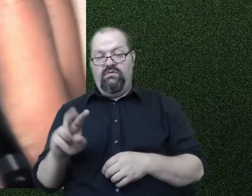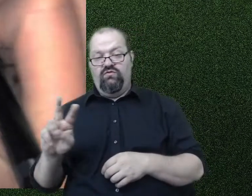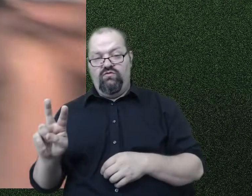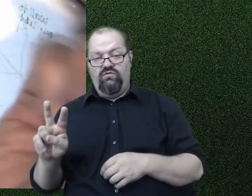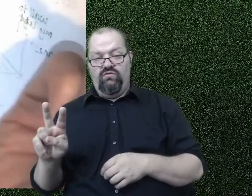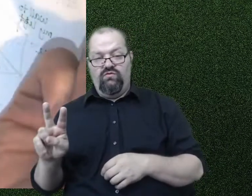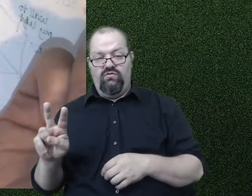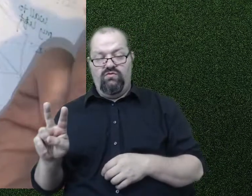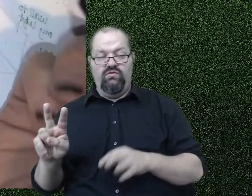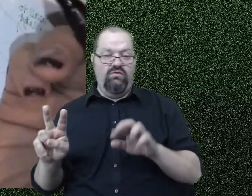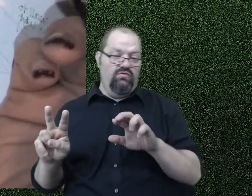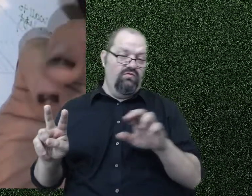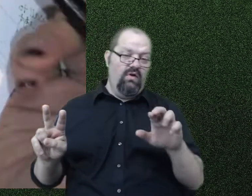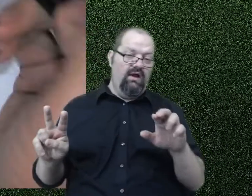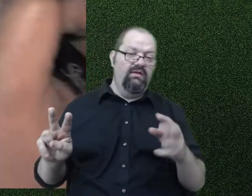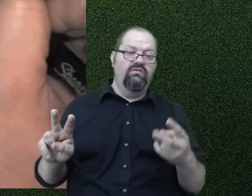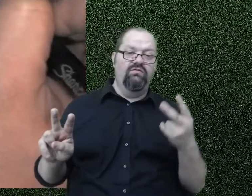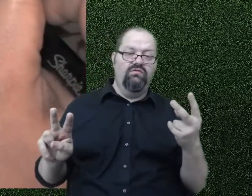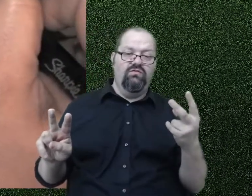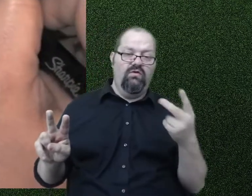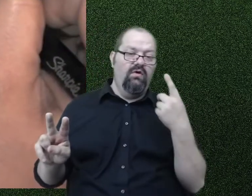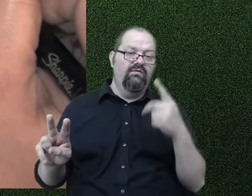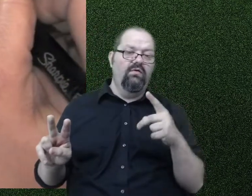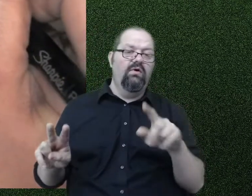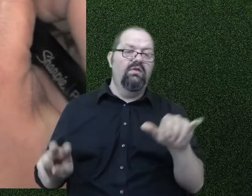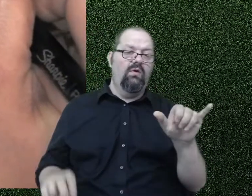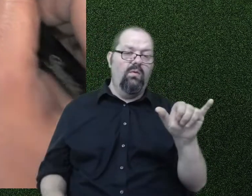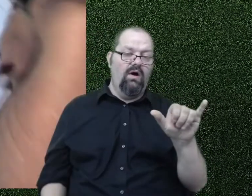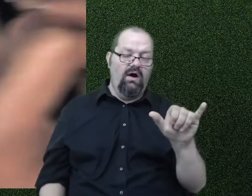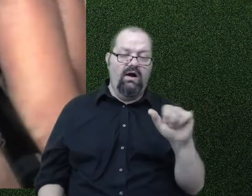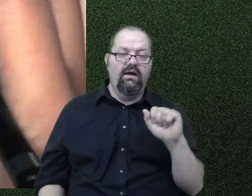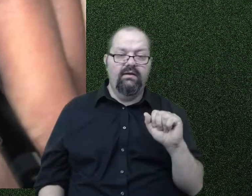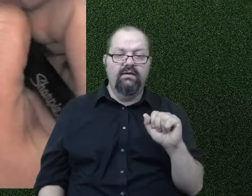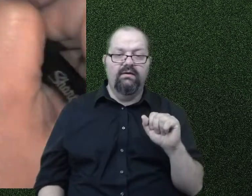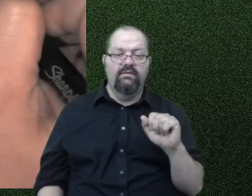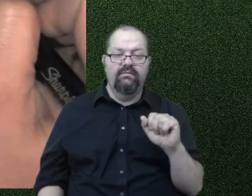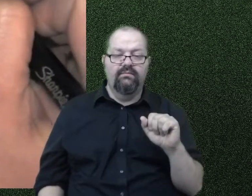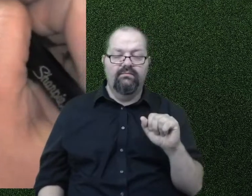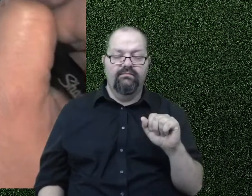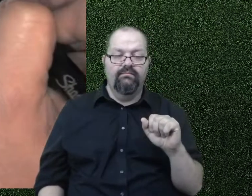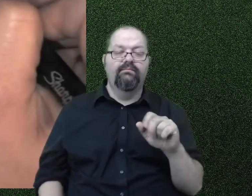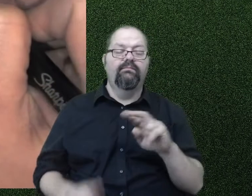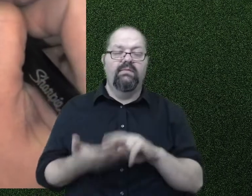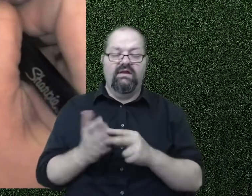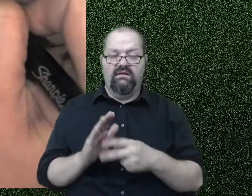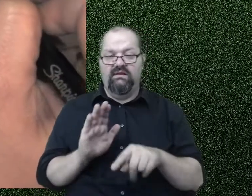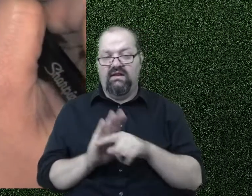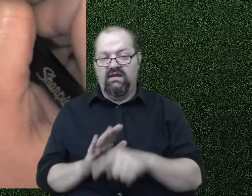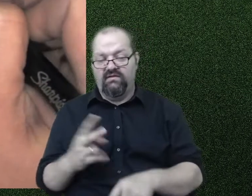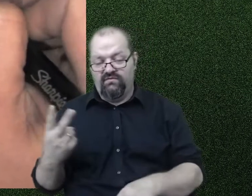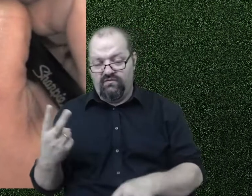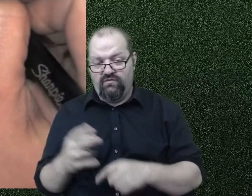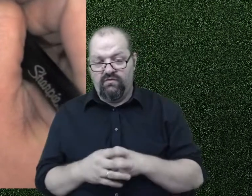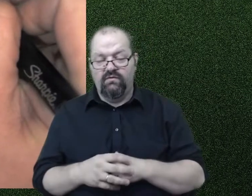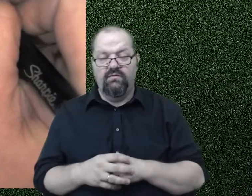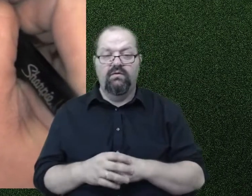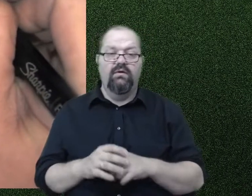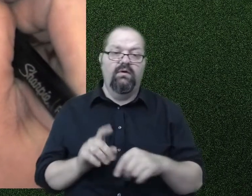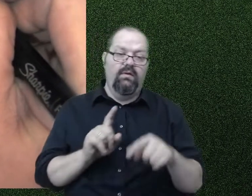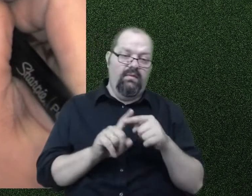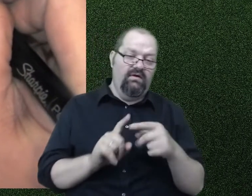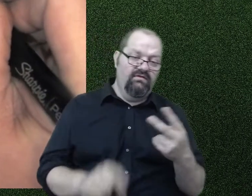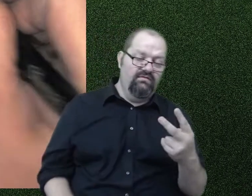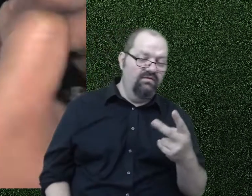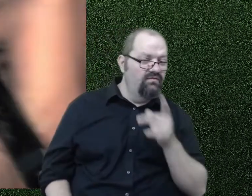Left 2 units and right 2 units for the y. So we're going to go to -2. Oh, it's hard